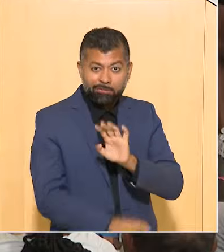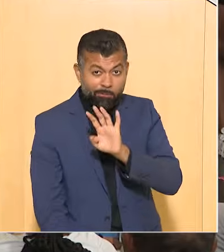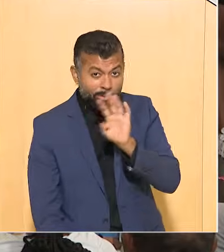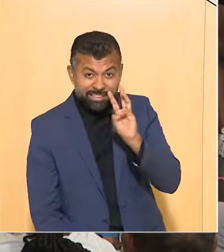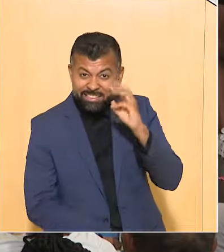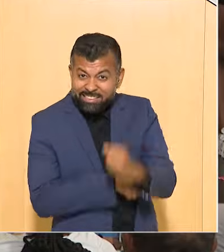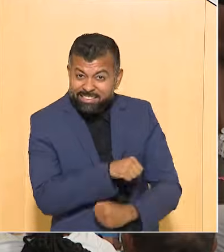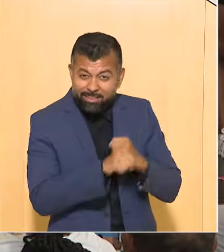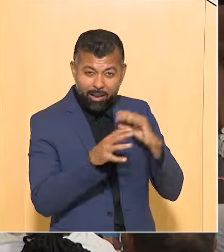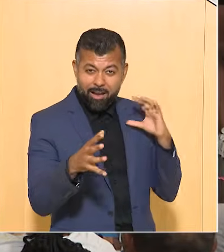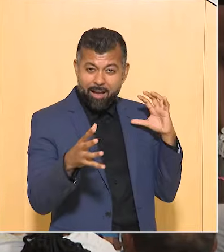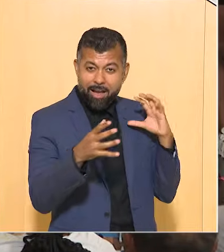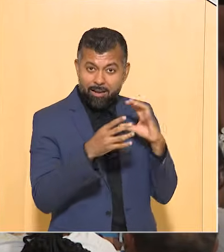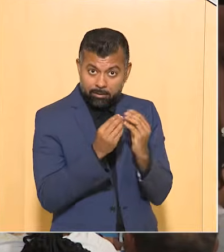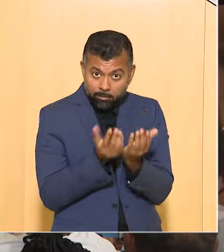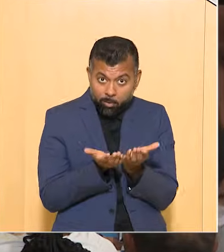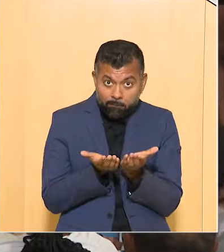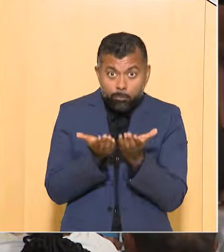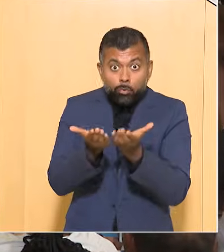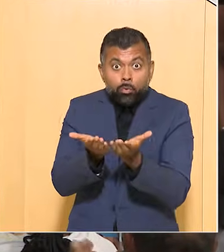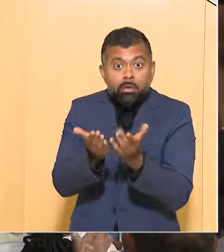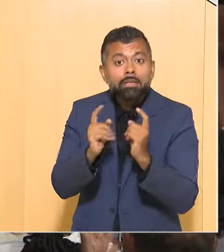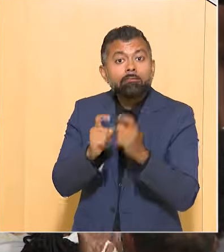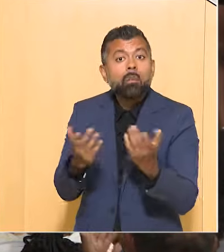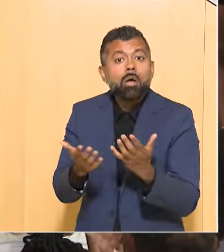Bowser, we're just getting started.